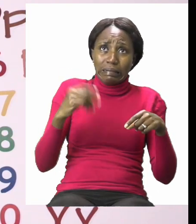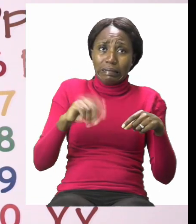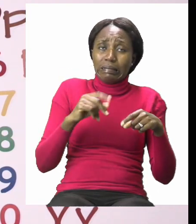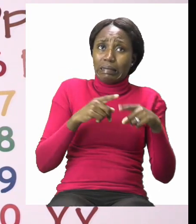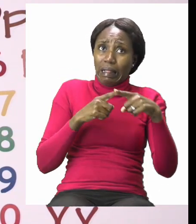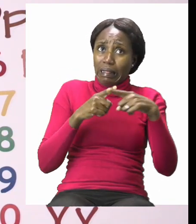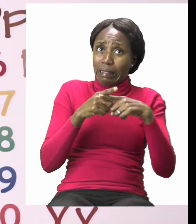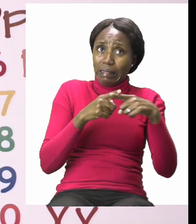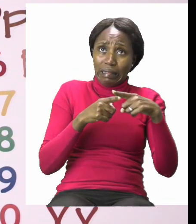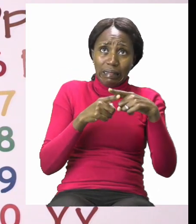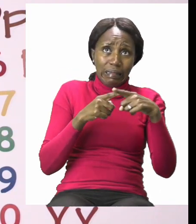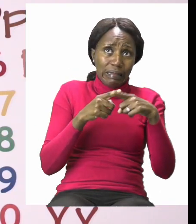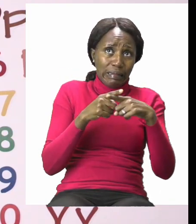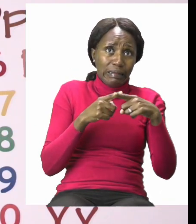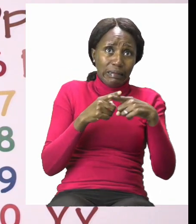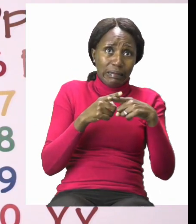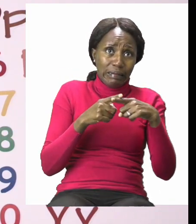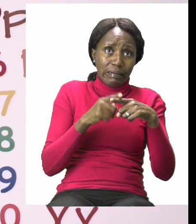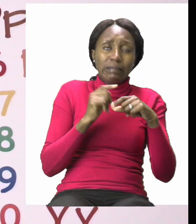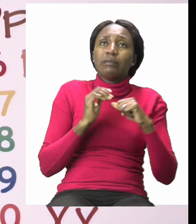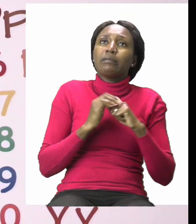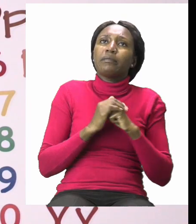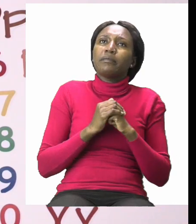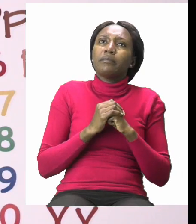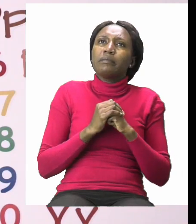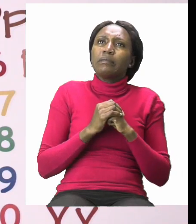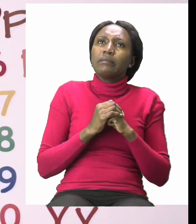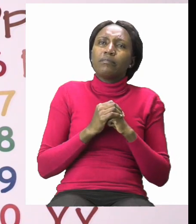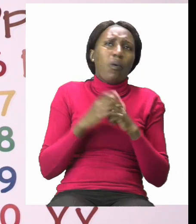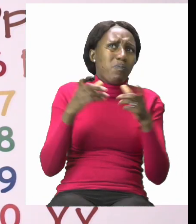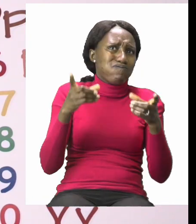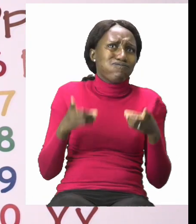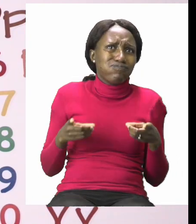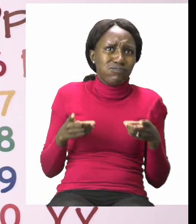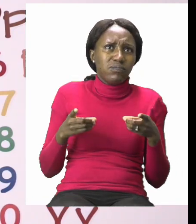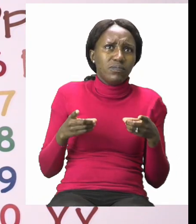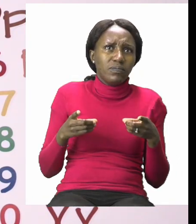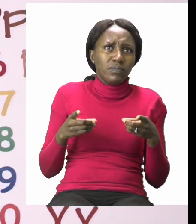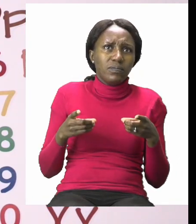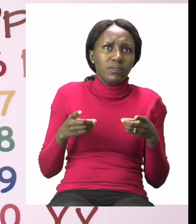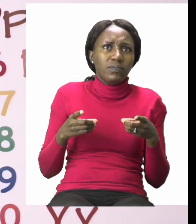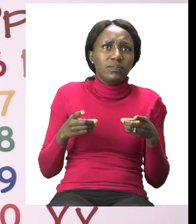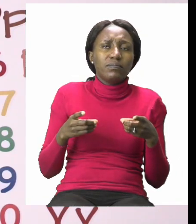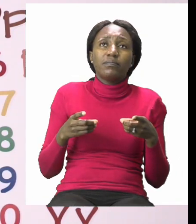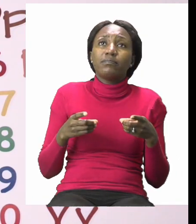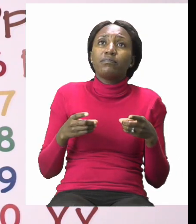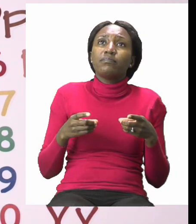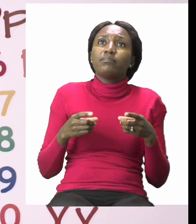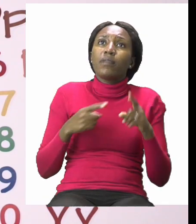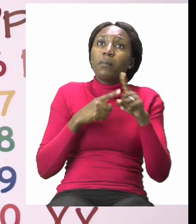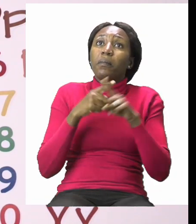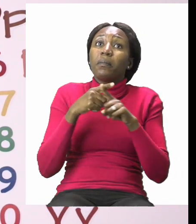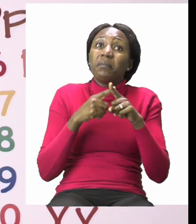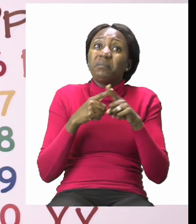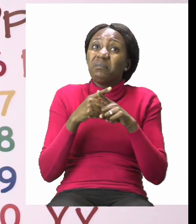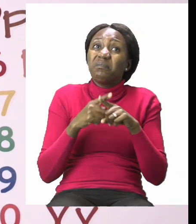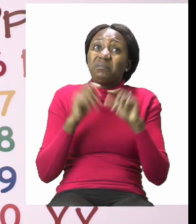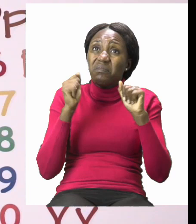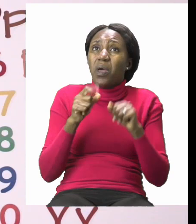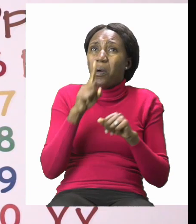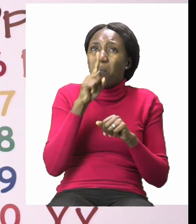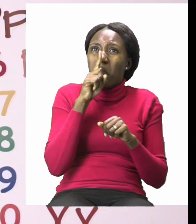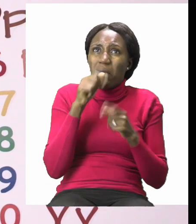that doesn't mean that it is still safe. It can be dangerous. A plastic knife can also hurt